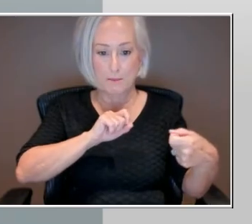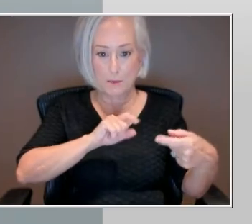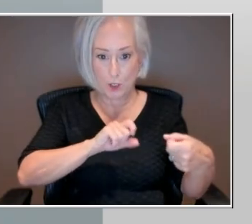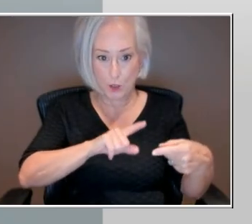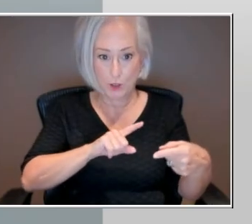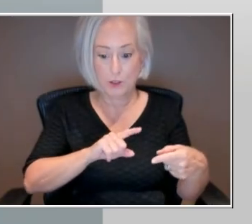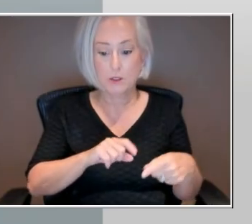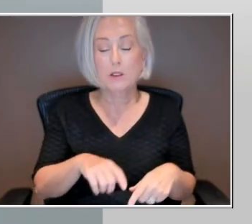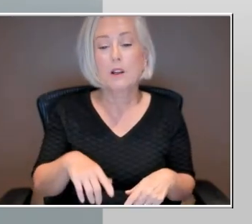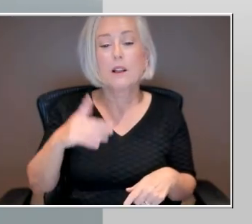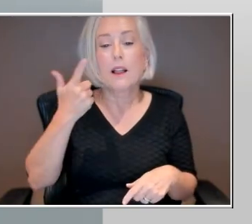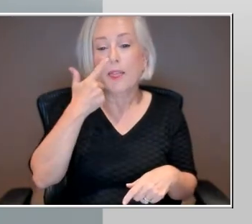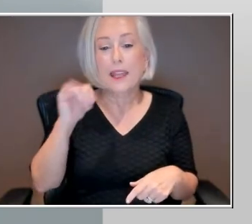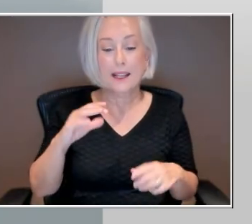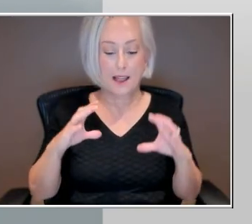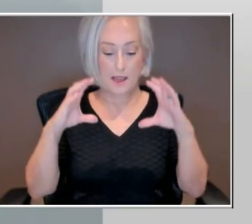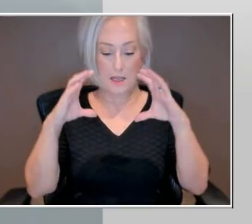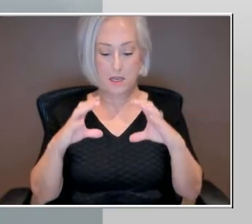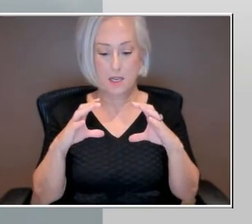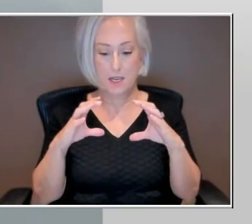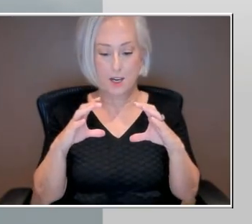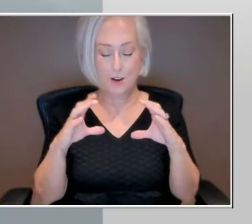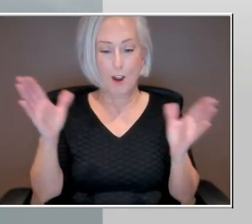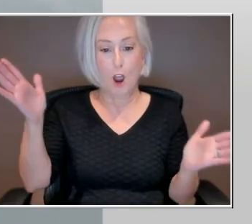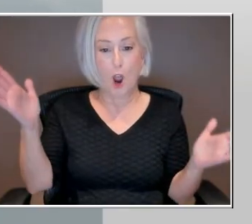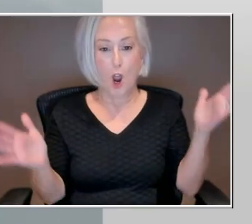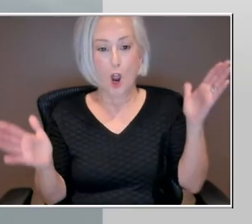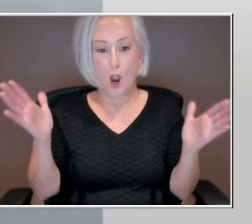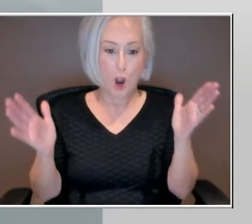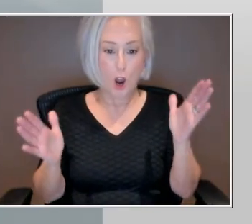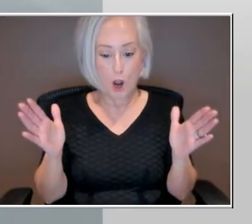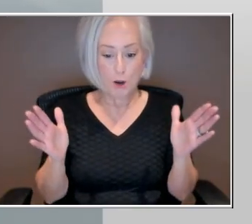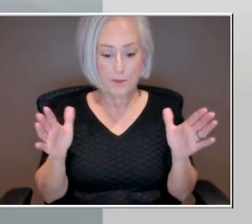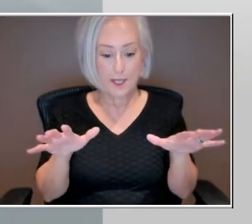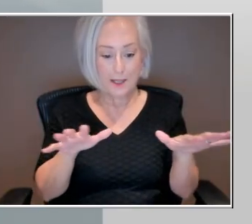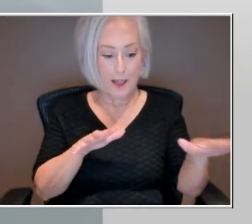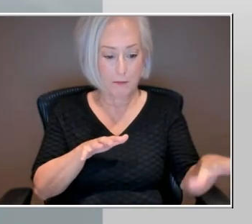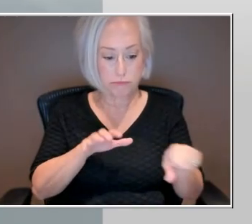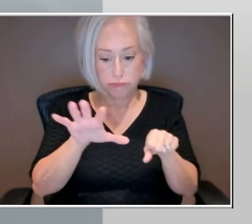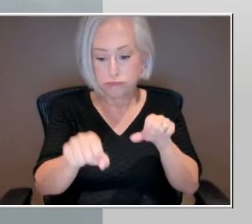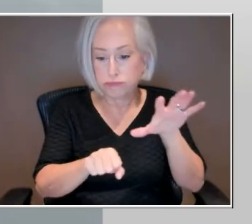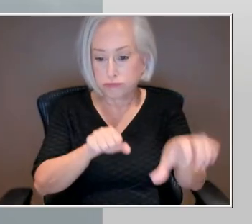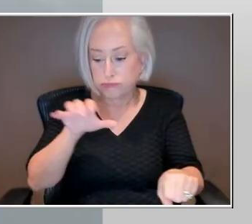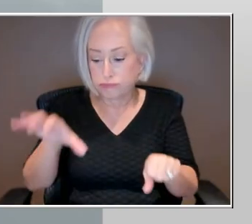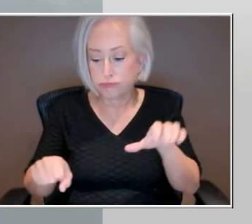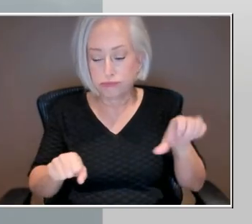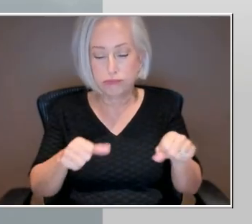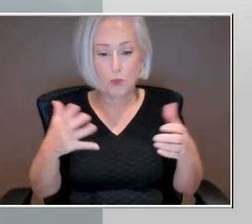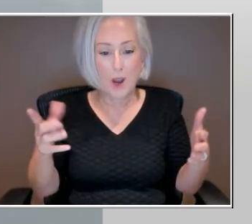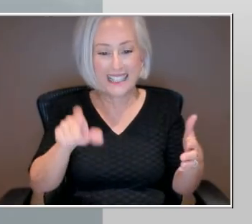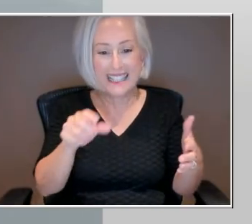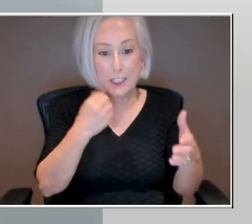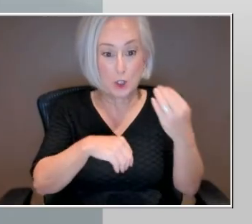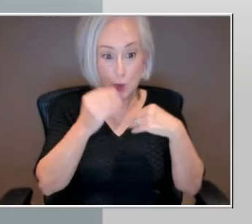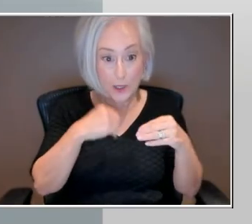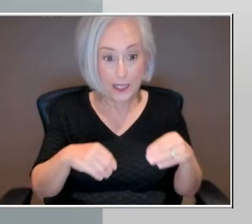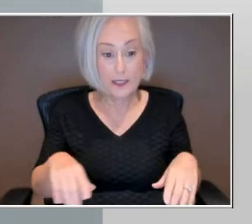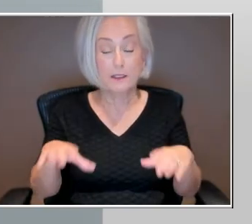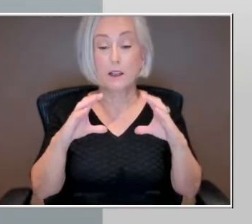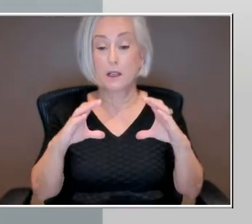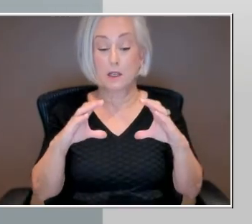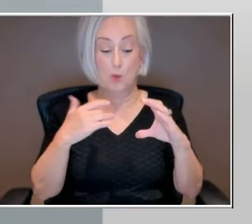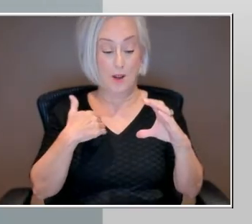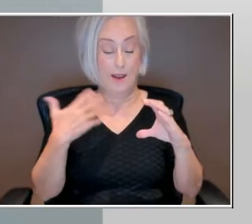cancer cell, like hungry, hungry hippo, binding up what it needs to eat. And so the estrogen receptor and the progesterone